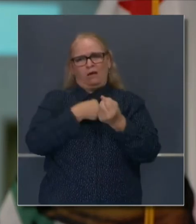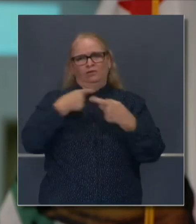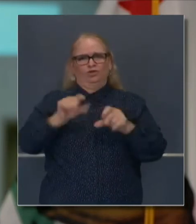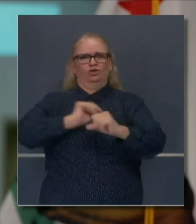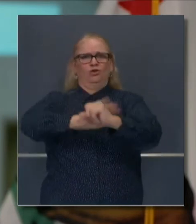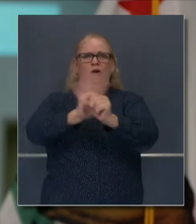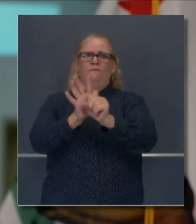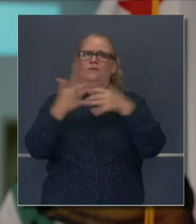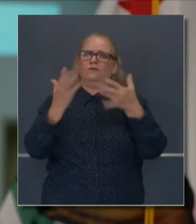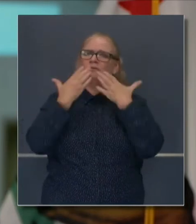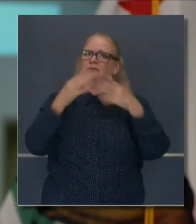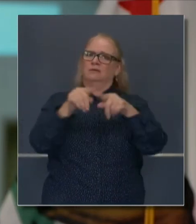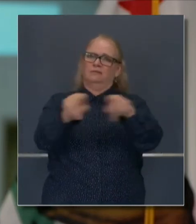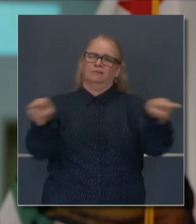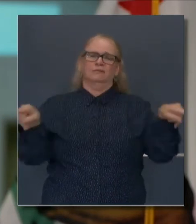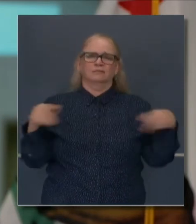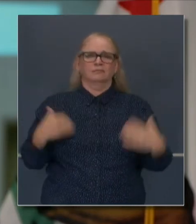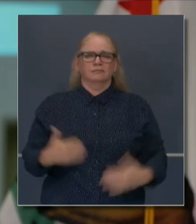7.